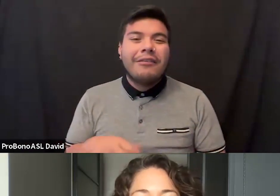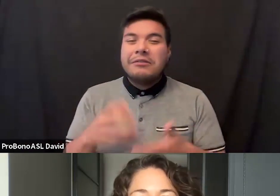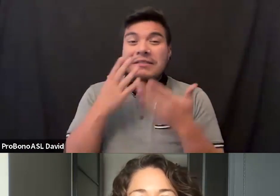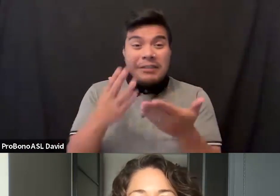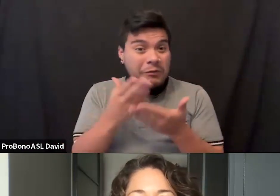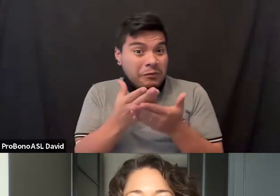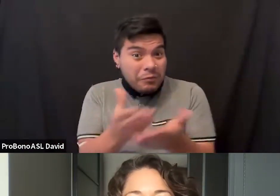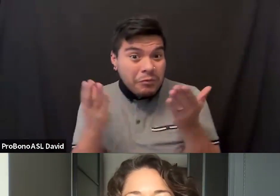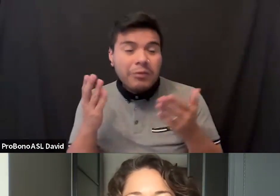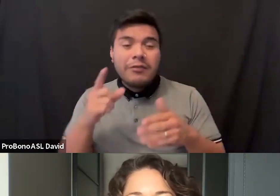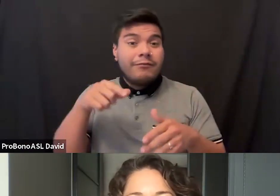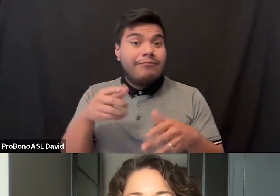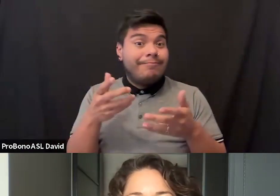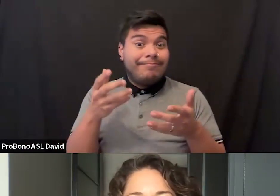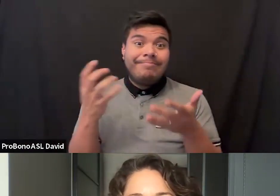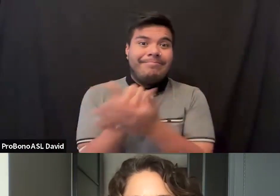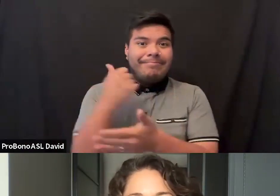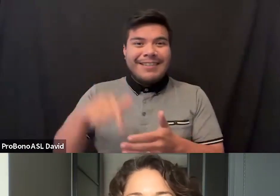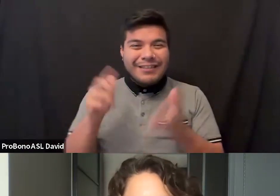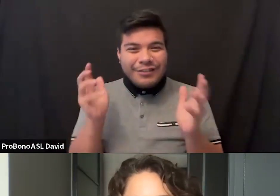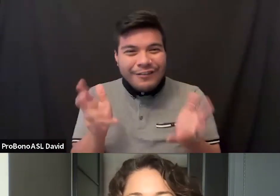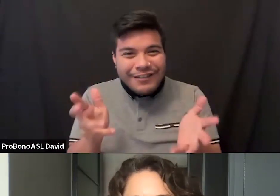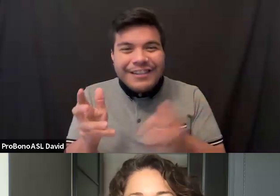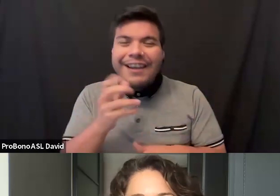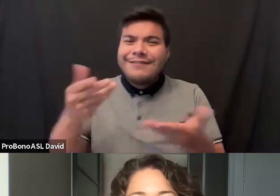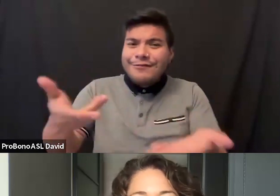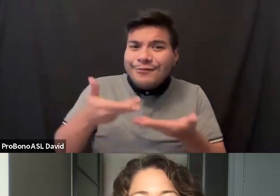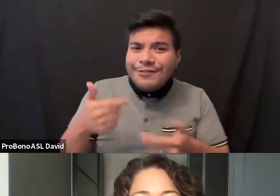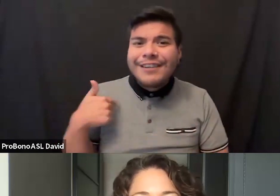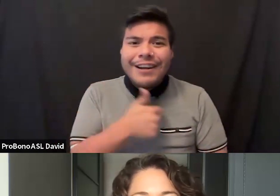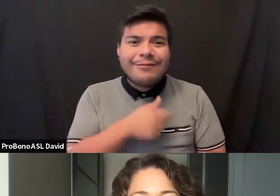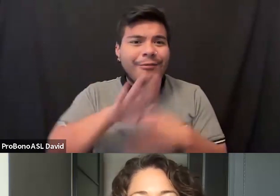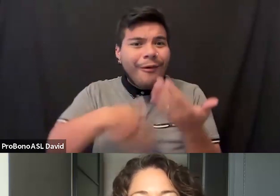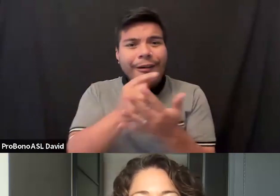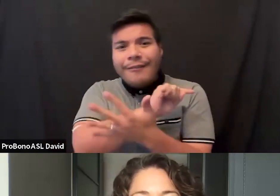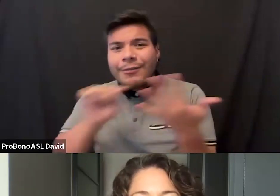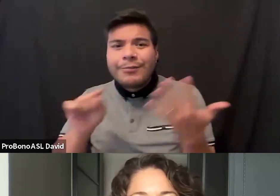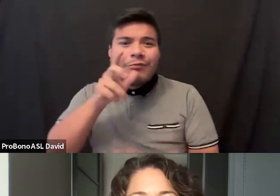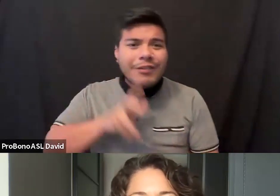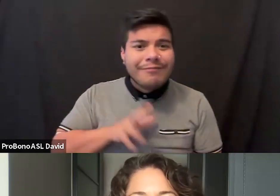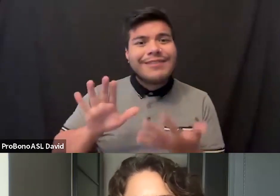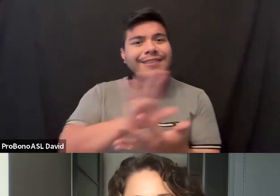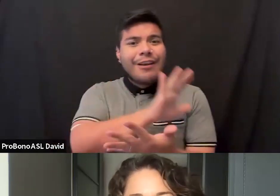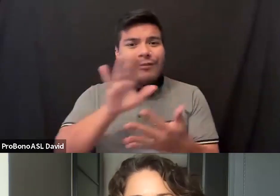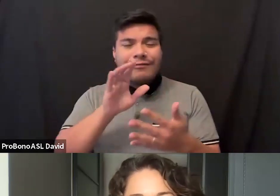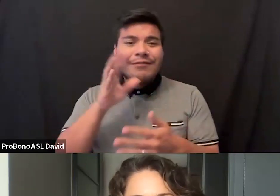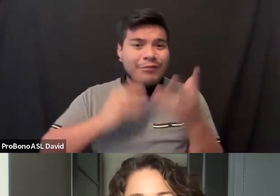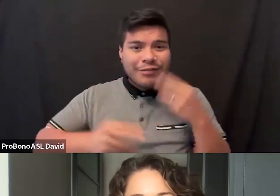for having this conversation, and a thank you for you to introducing us to all of these women and all of their